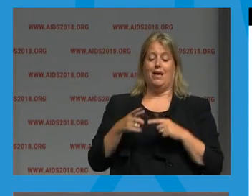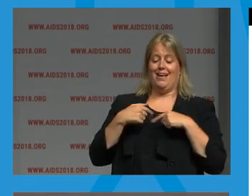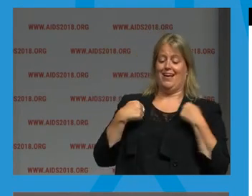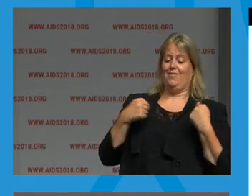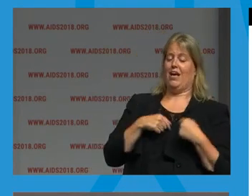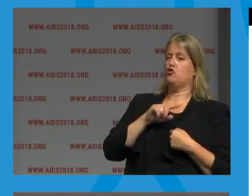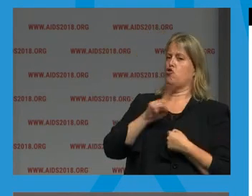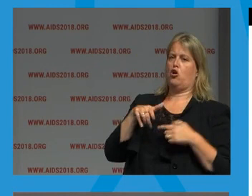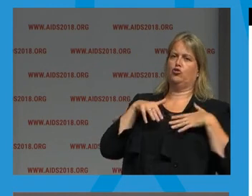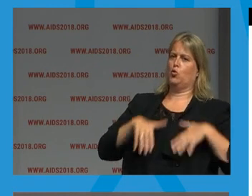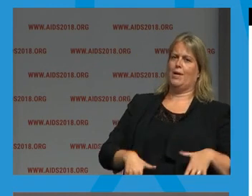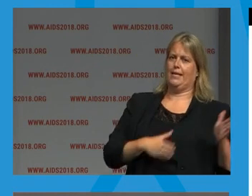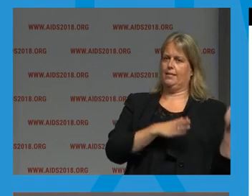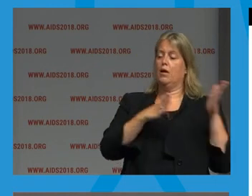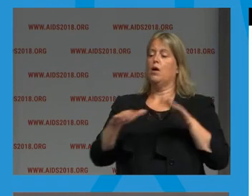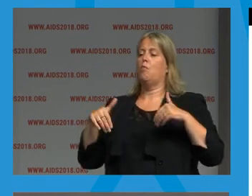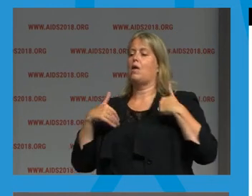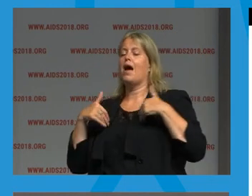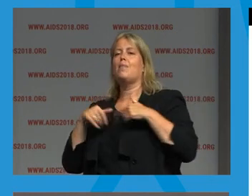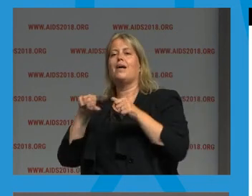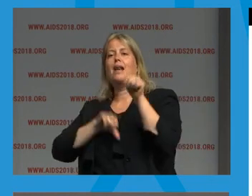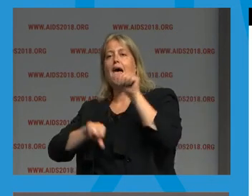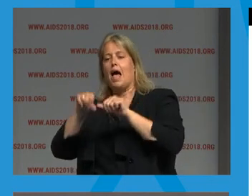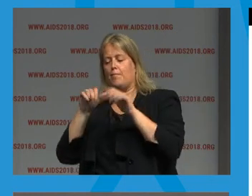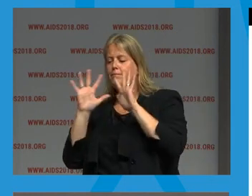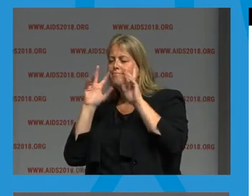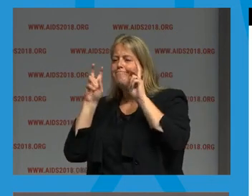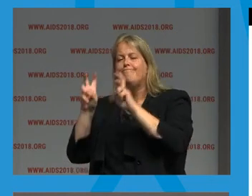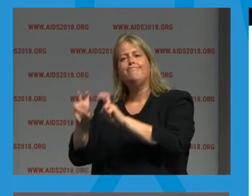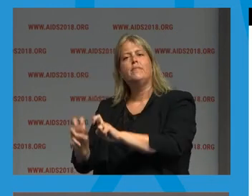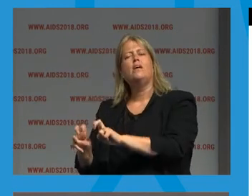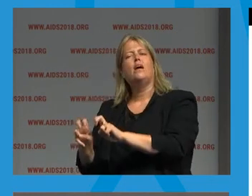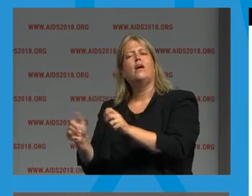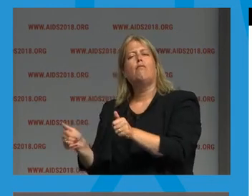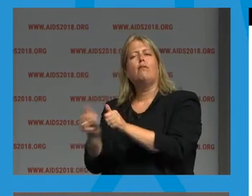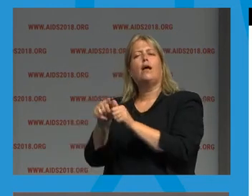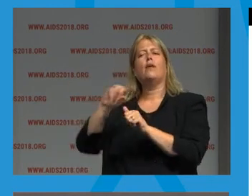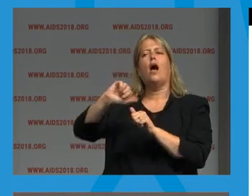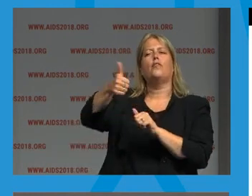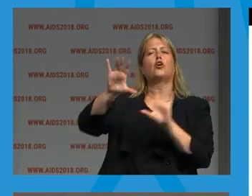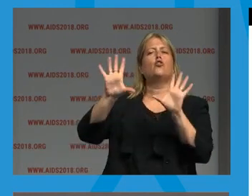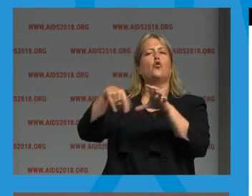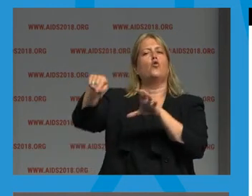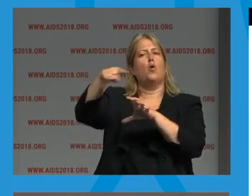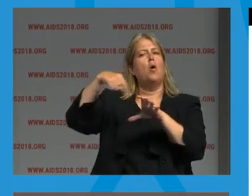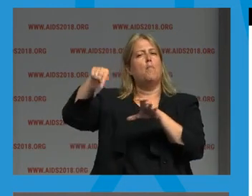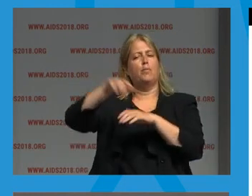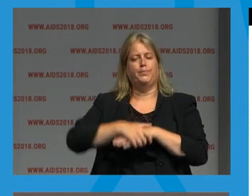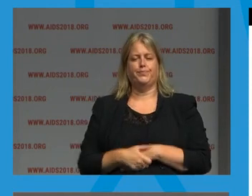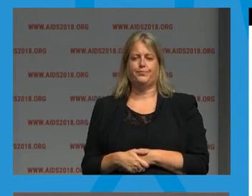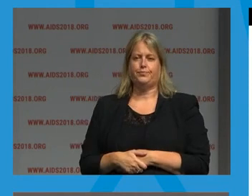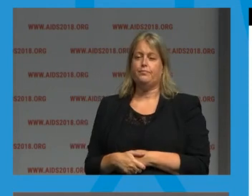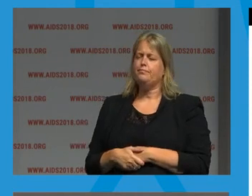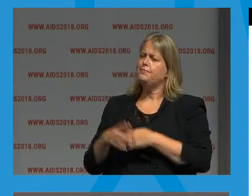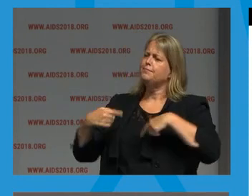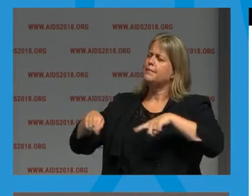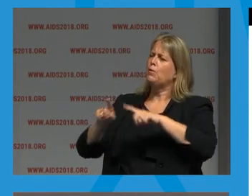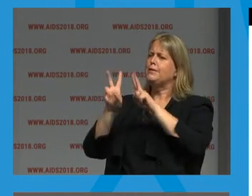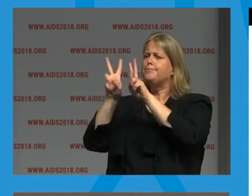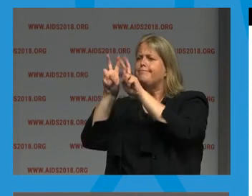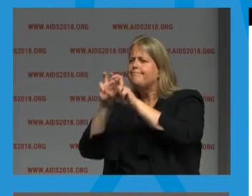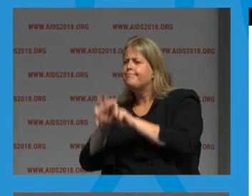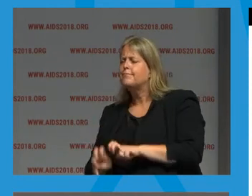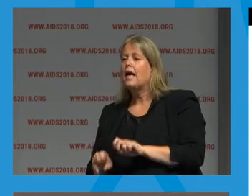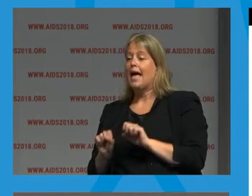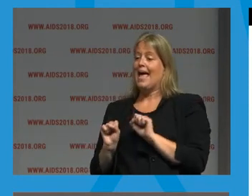we partnered and collaborated with Tab Ansari and Francois Villager and their group at Emory and Tulane to determine if antibody